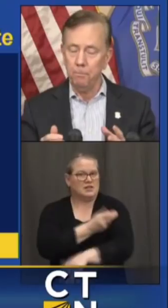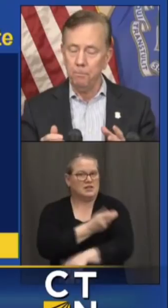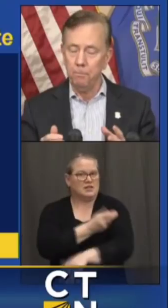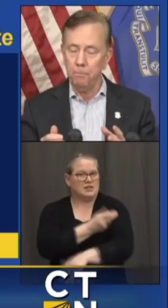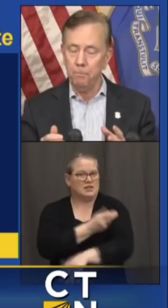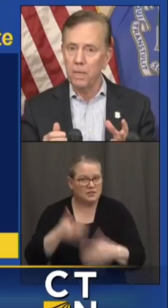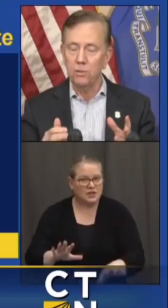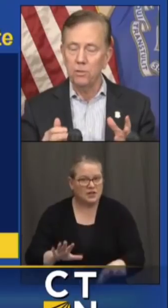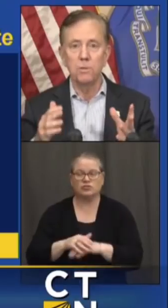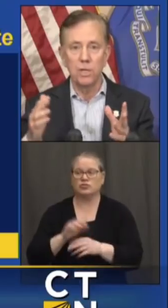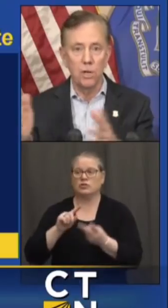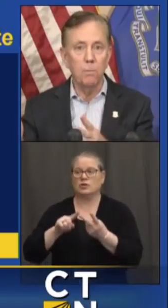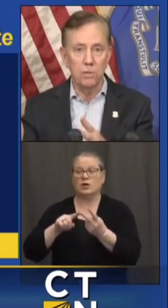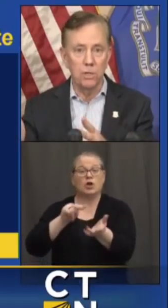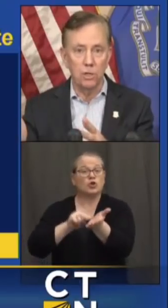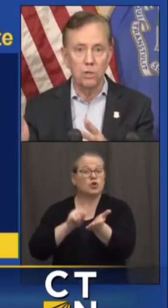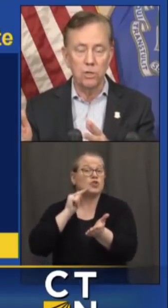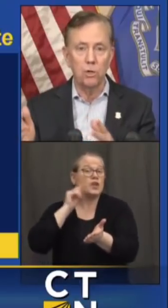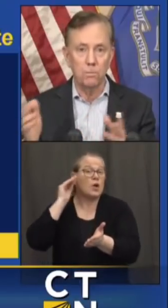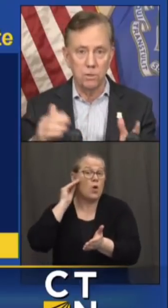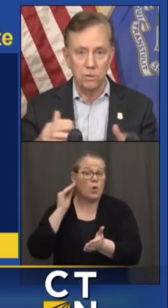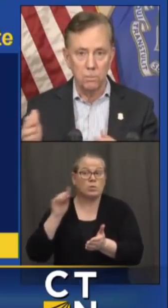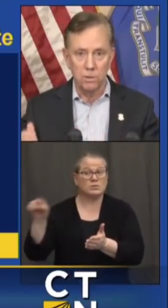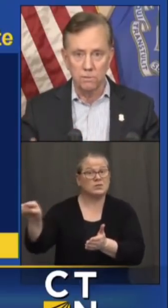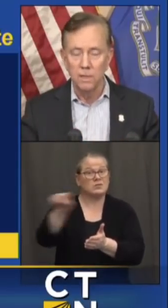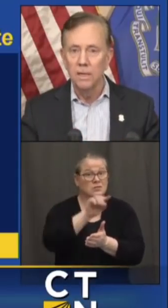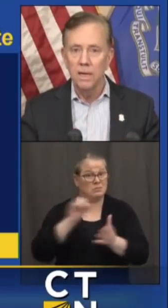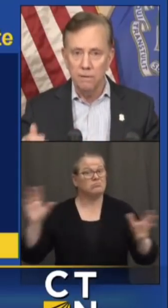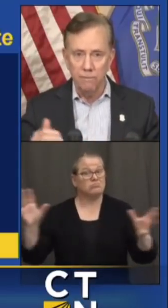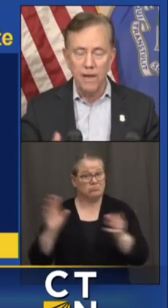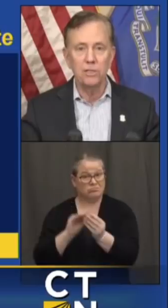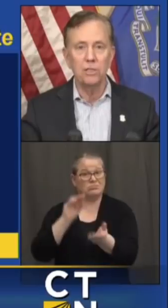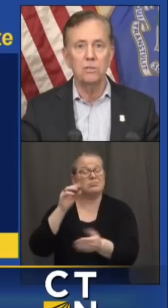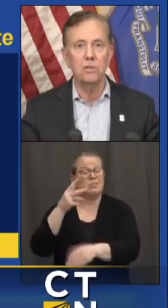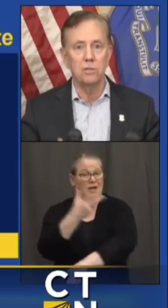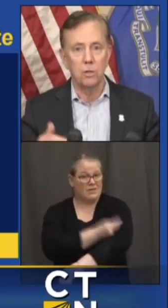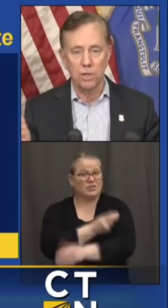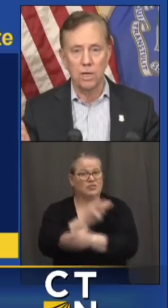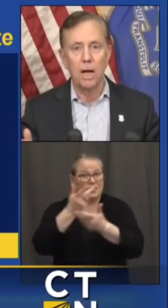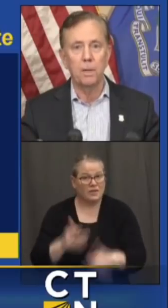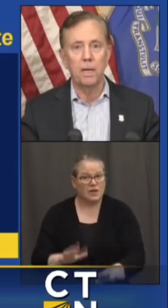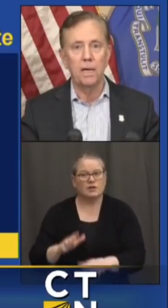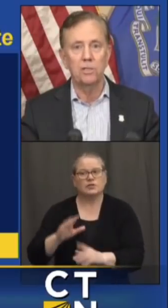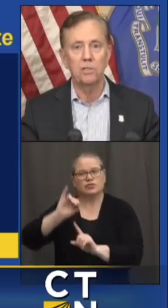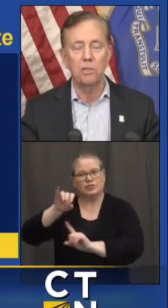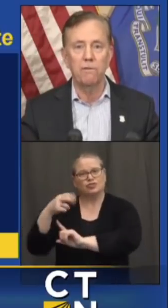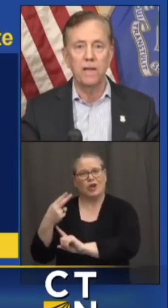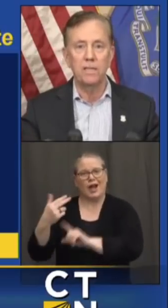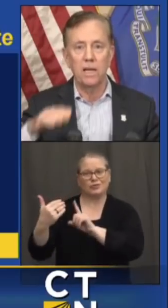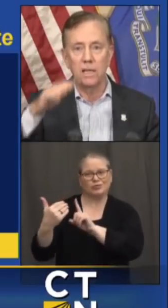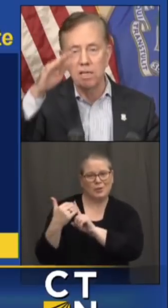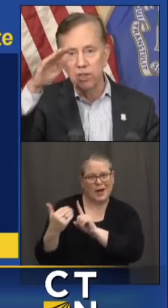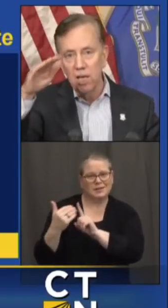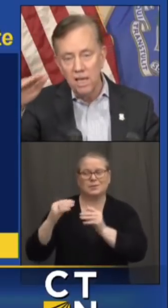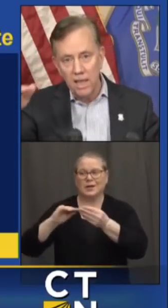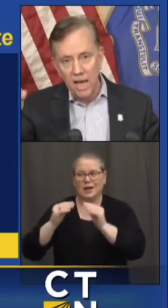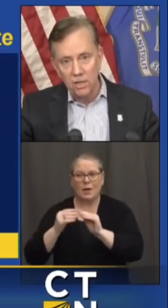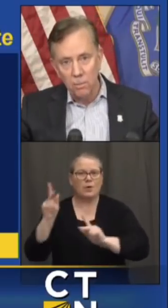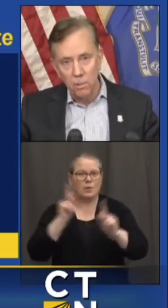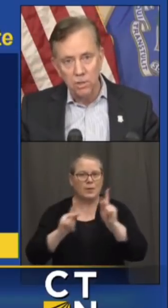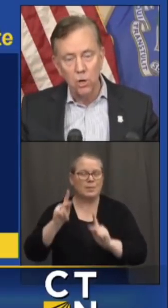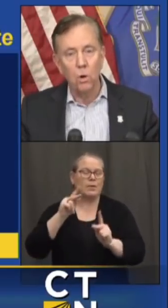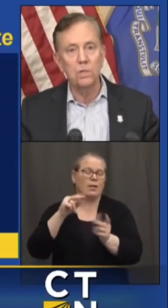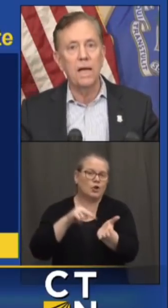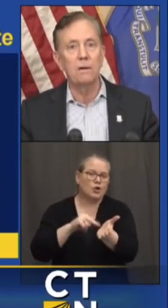me, in terms of the numbers in the nursing homes, in terms of infections, in terms of complications and fatalities,